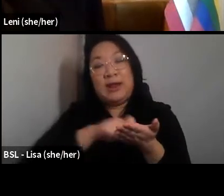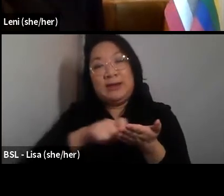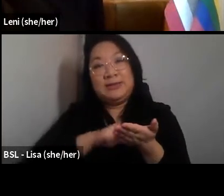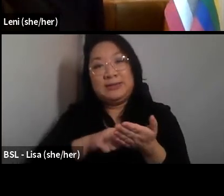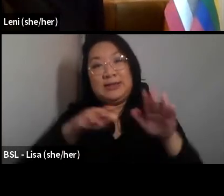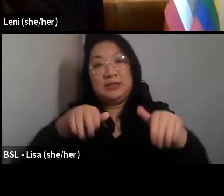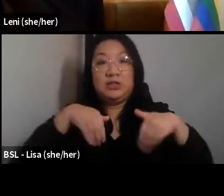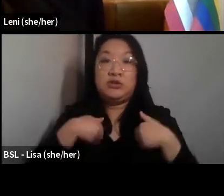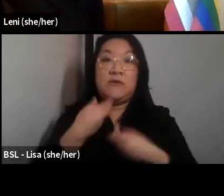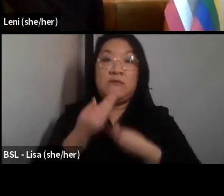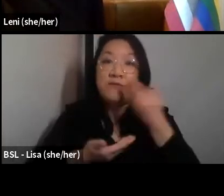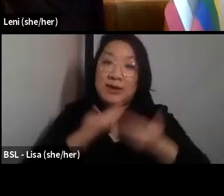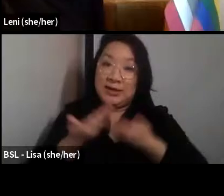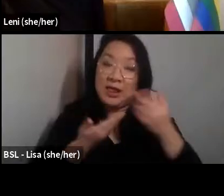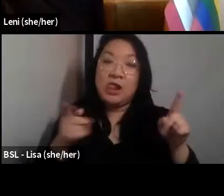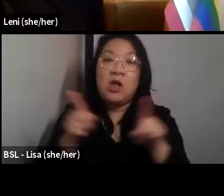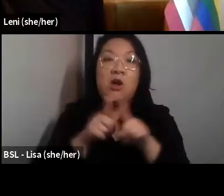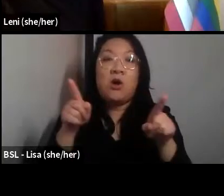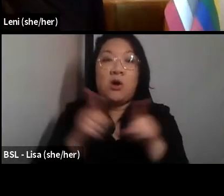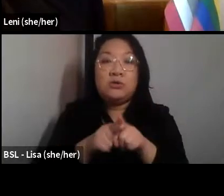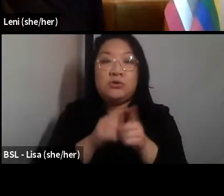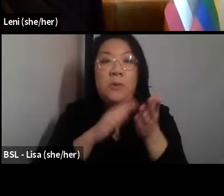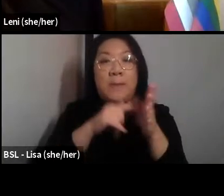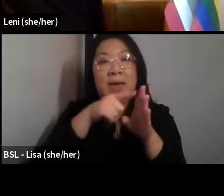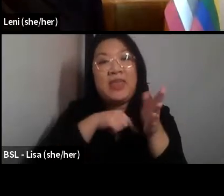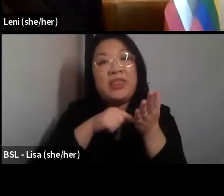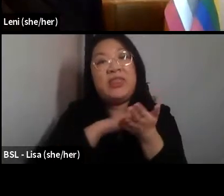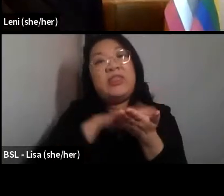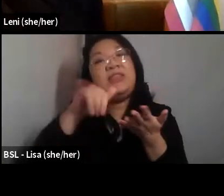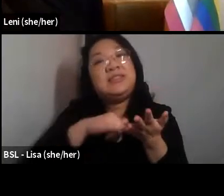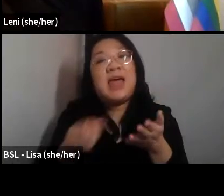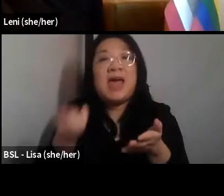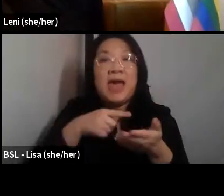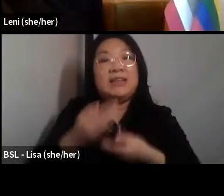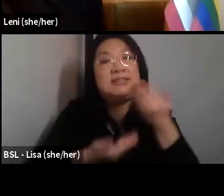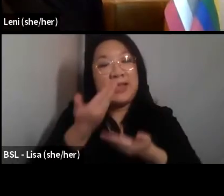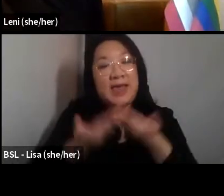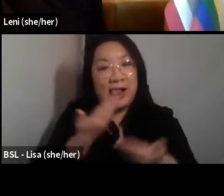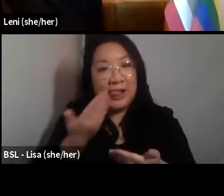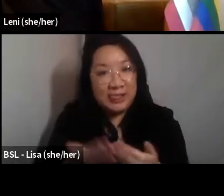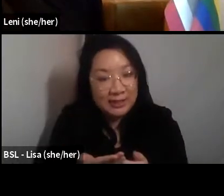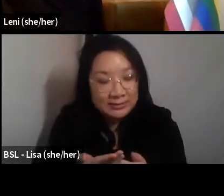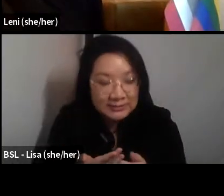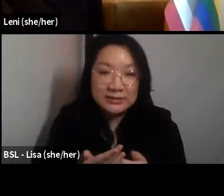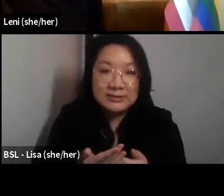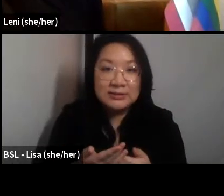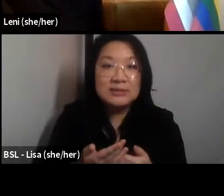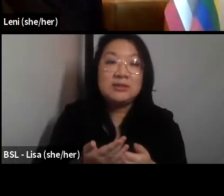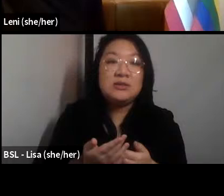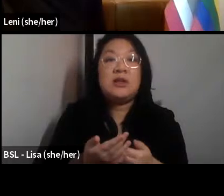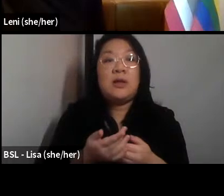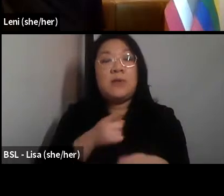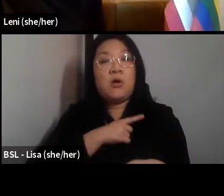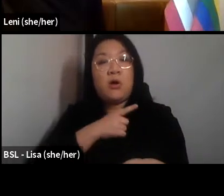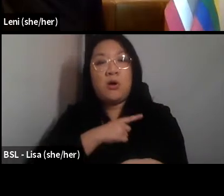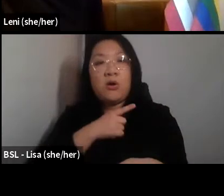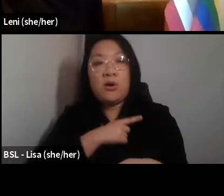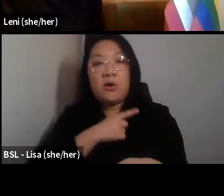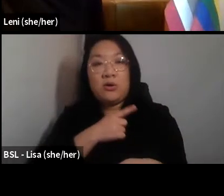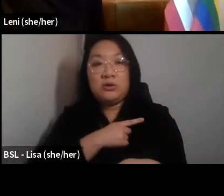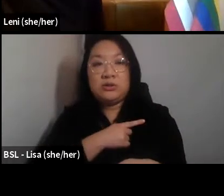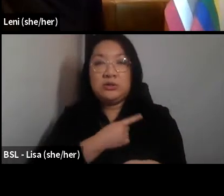and also Asexual Myths and Tales, which came out this week and is the follow-up. And that's because